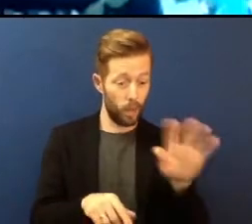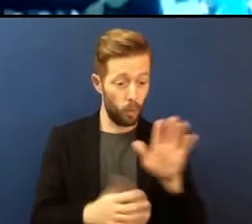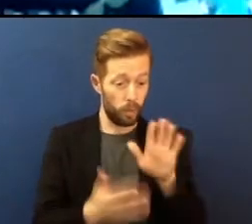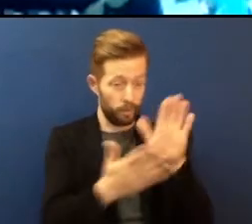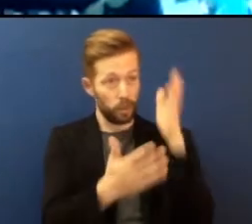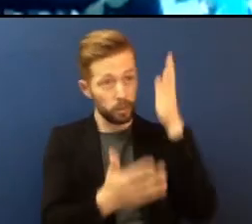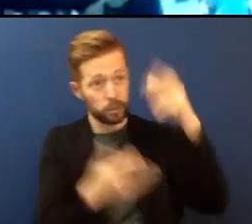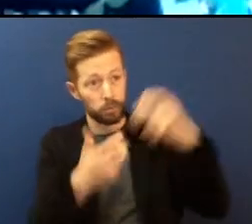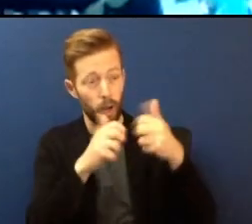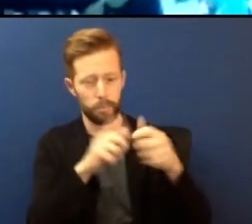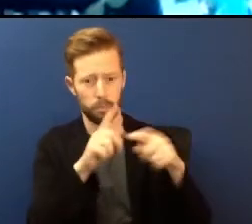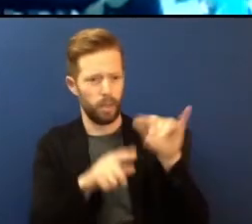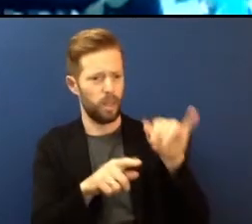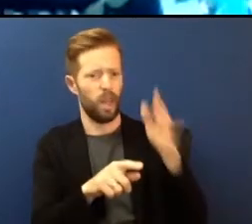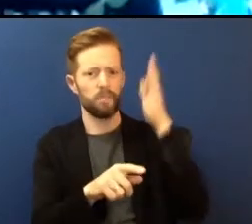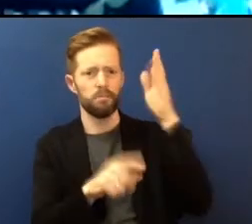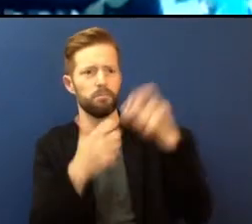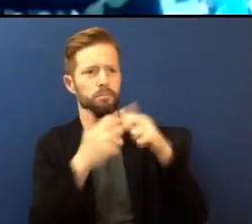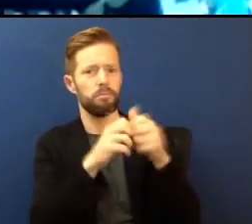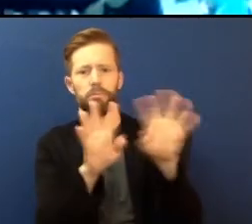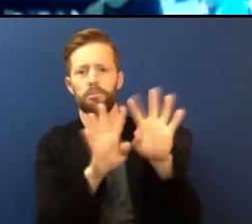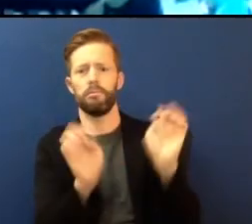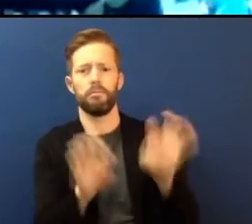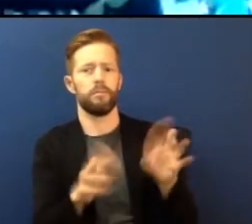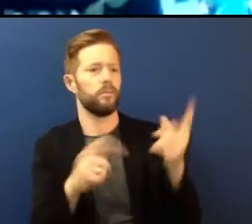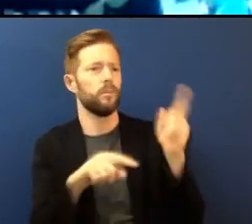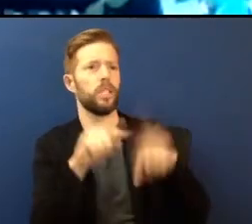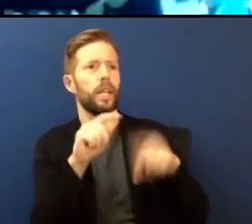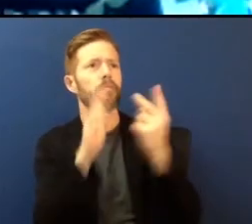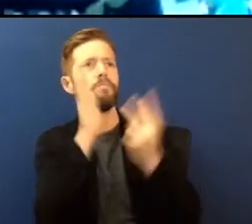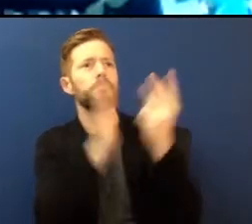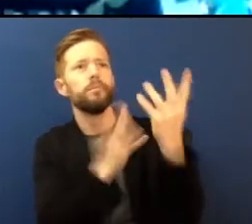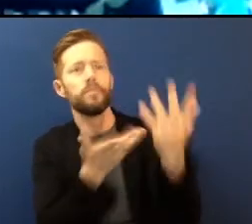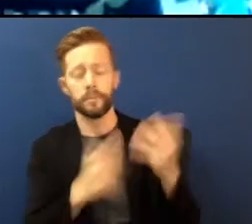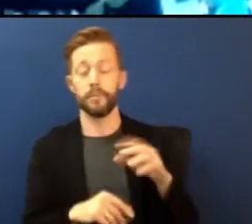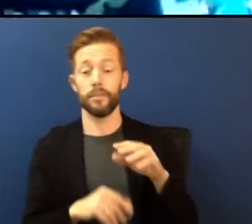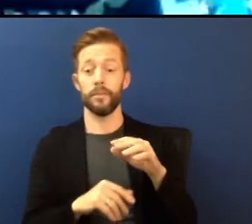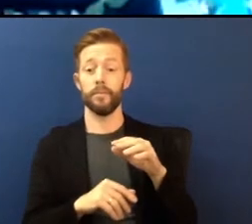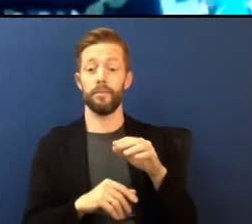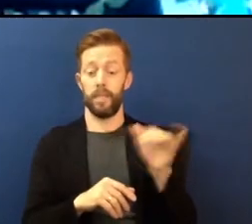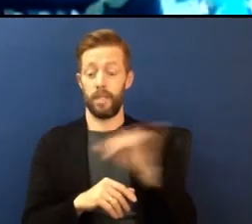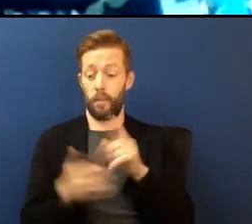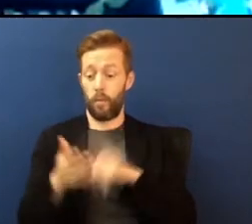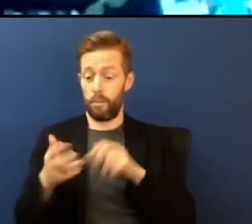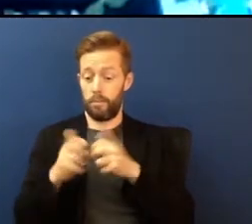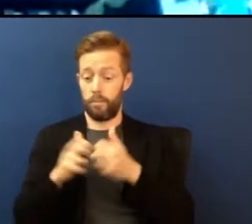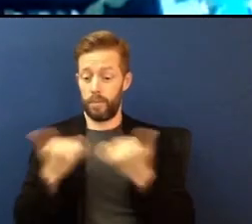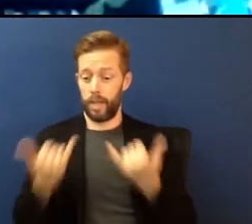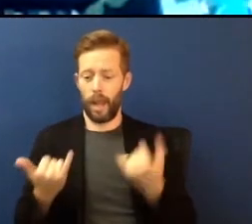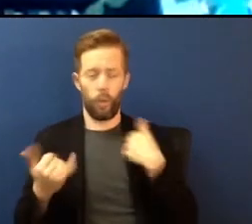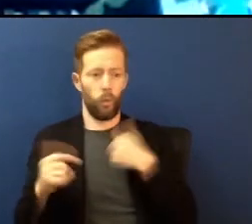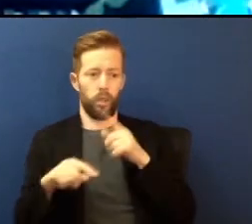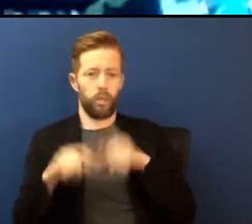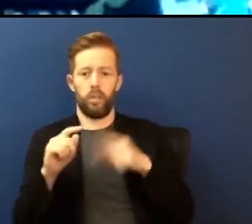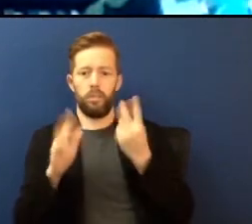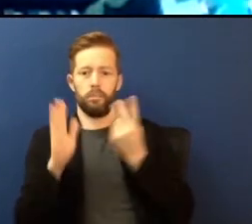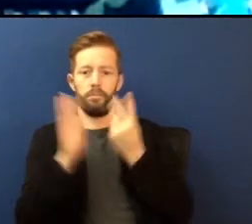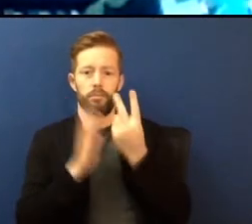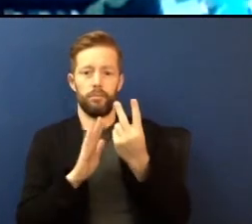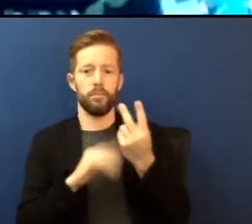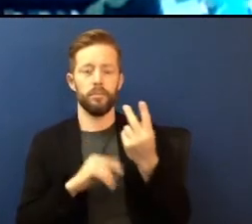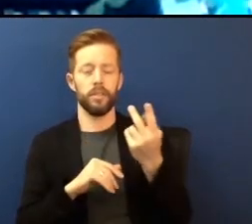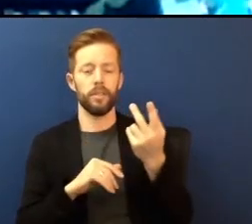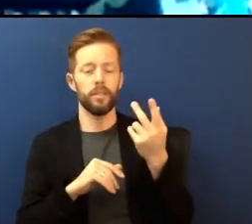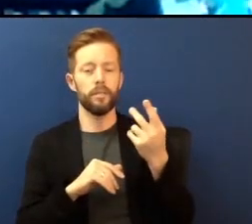what those are. It's like, who would have sort of thought about what's currently happening now? And we want children not to be